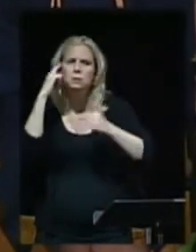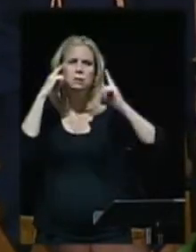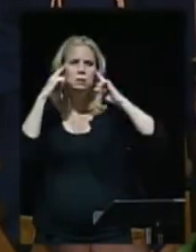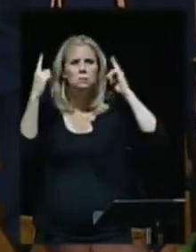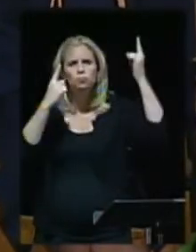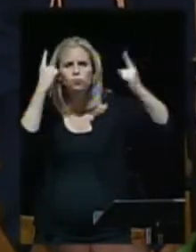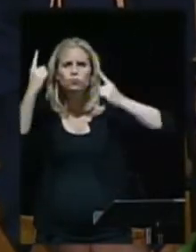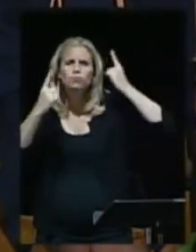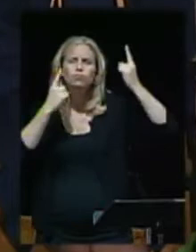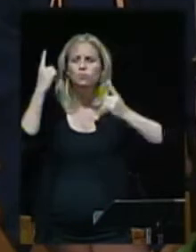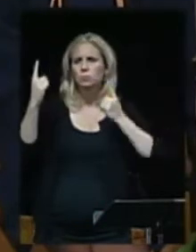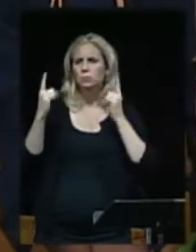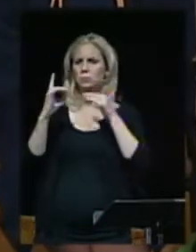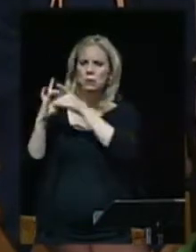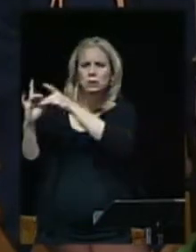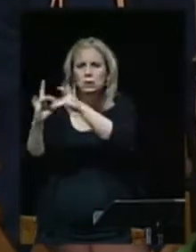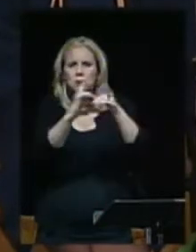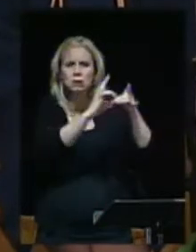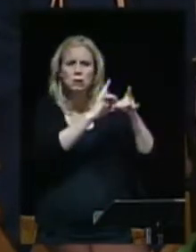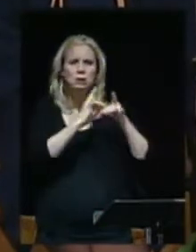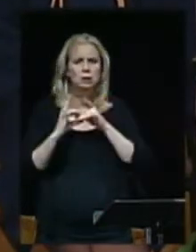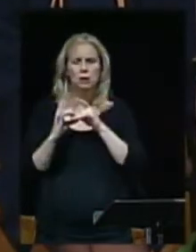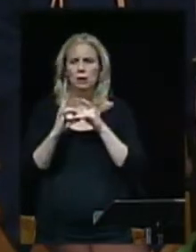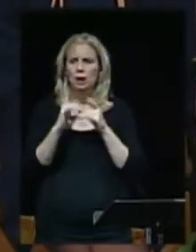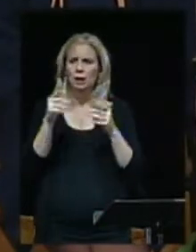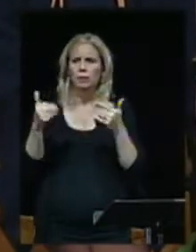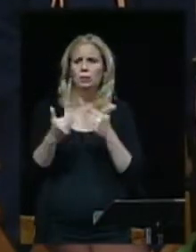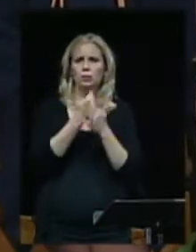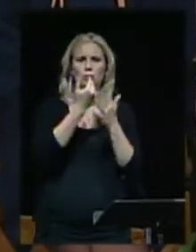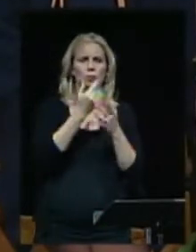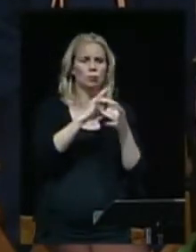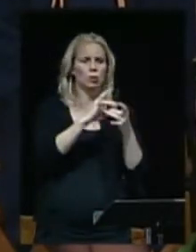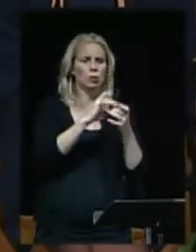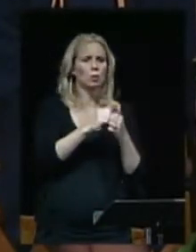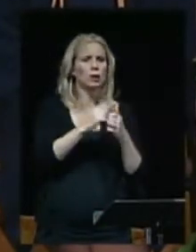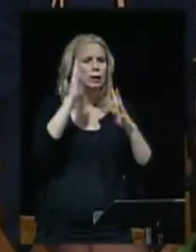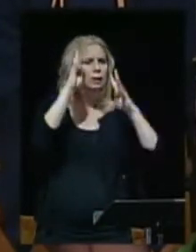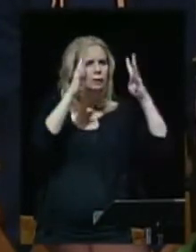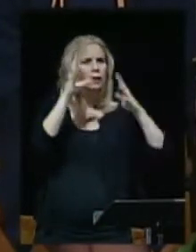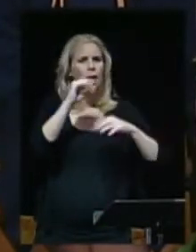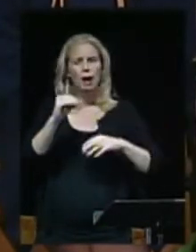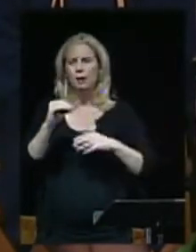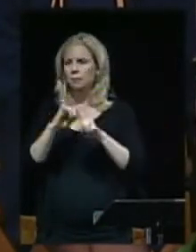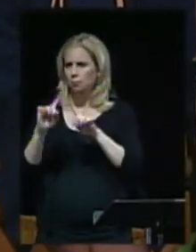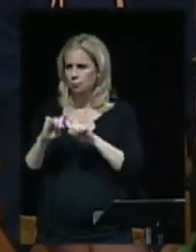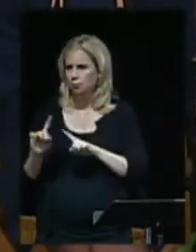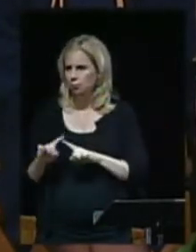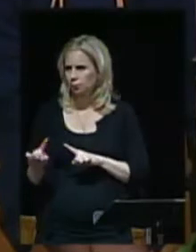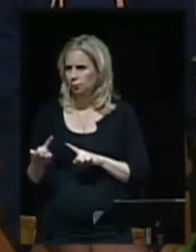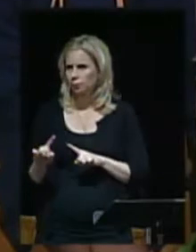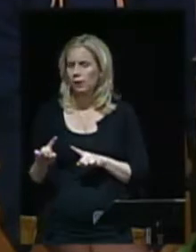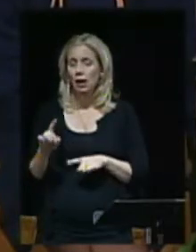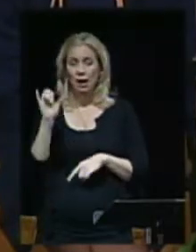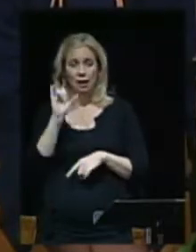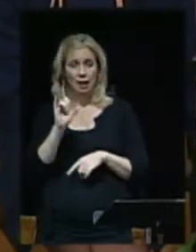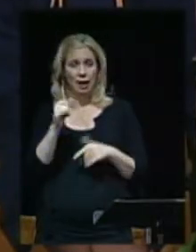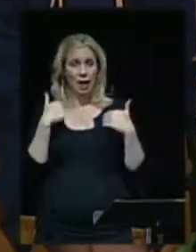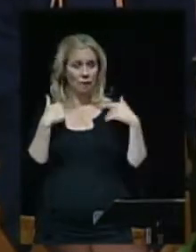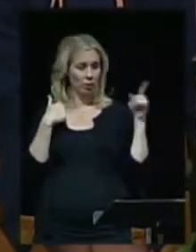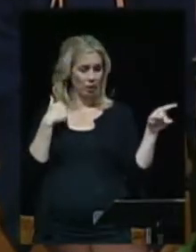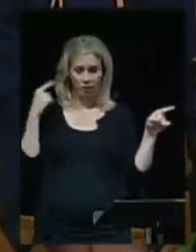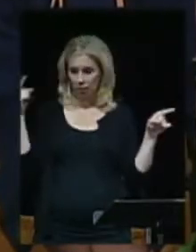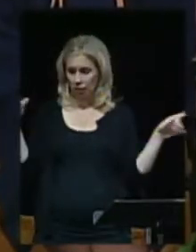creativity, connects the relationships between innovation and invention. The arts connects the dots and takes us to places